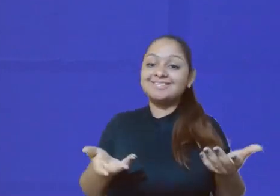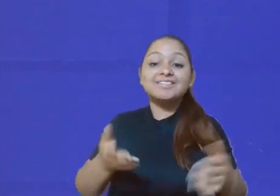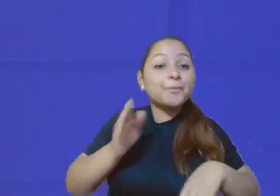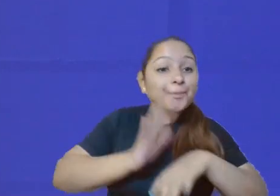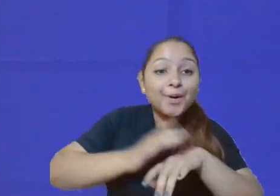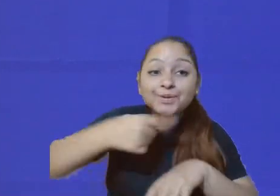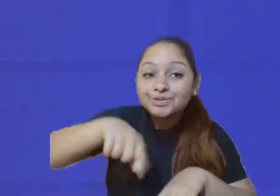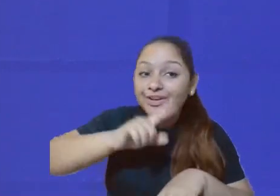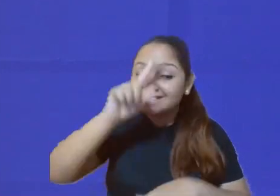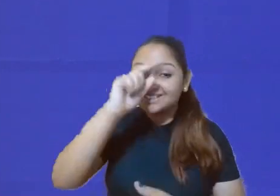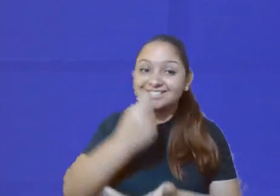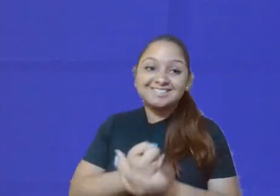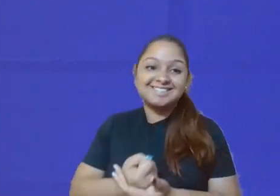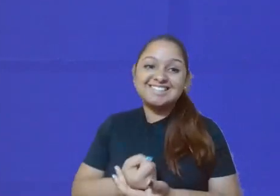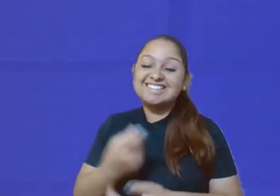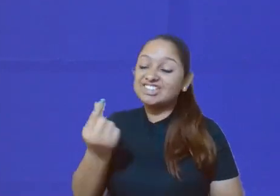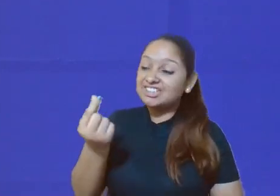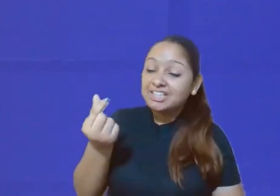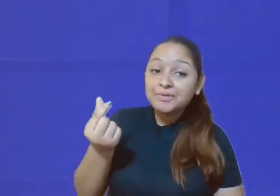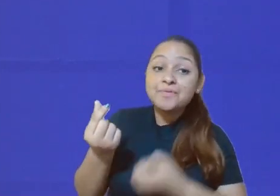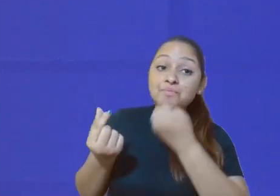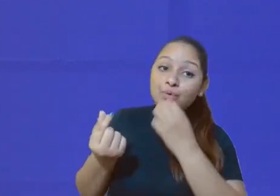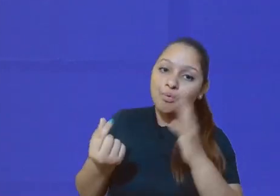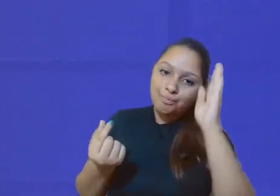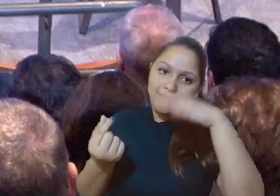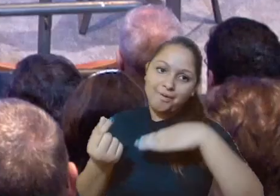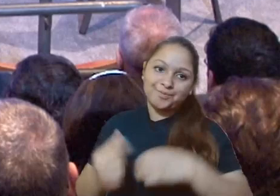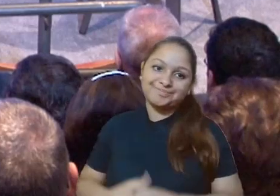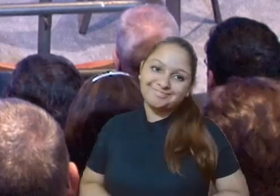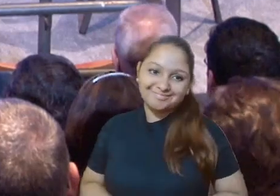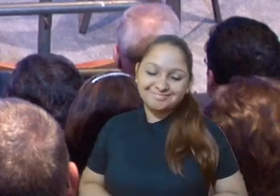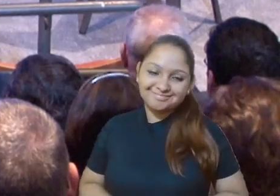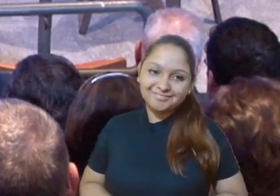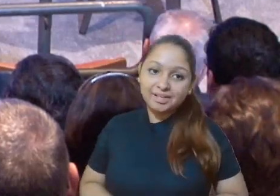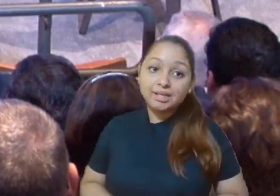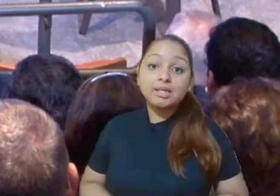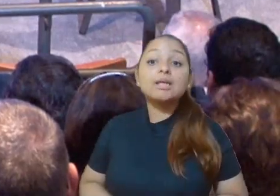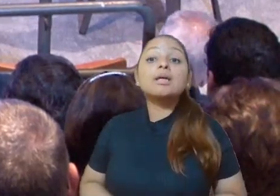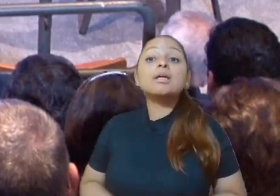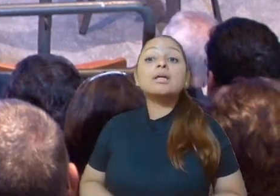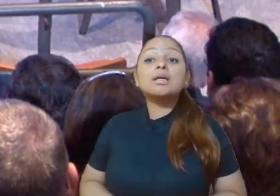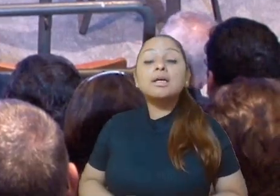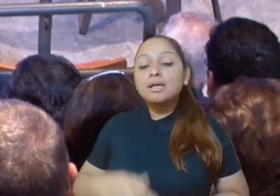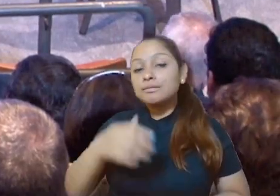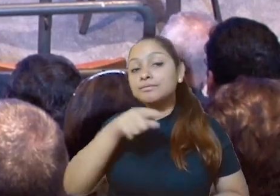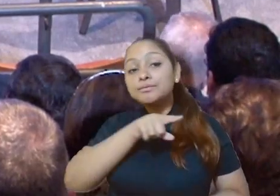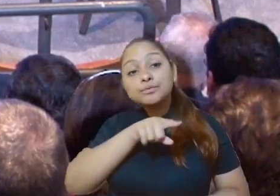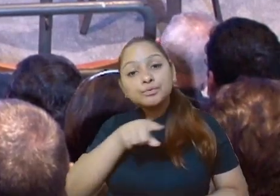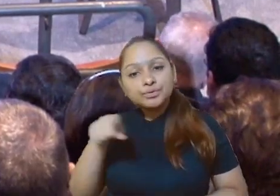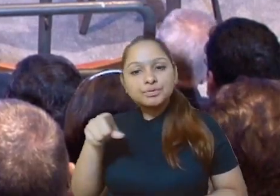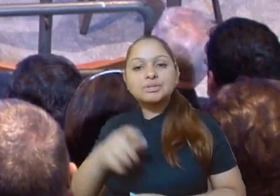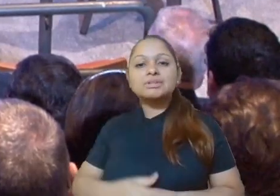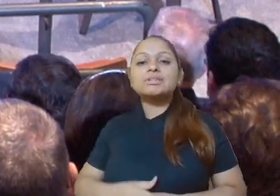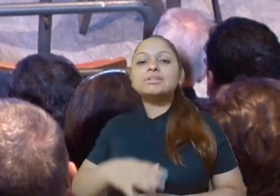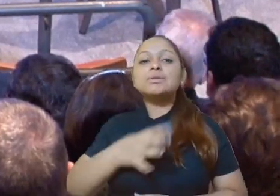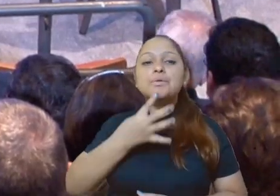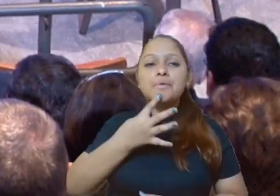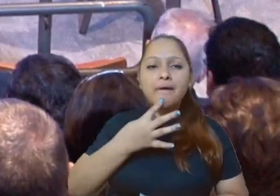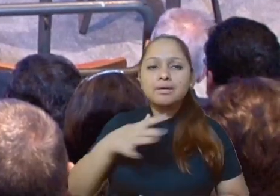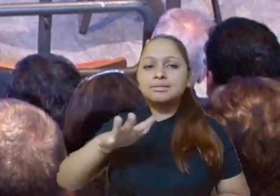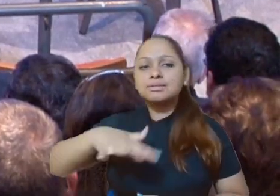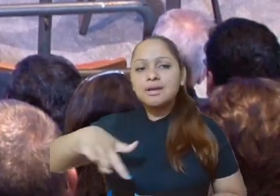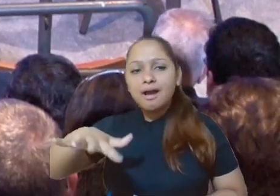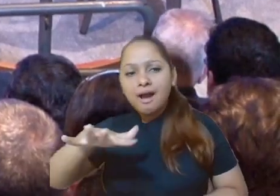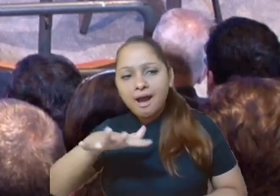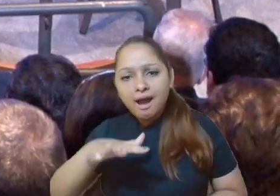reduce this gap between the academia and the businesses on that. And you who are navigating from